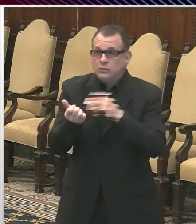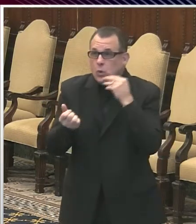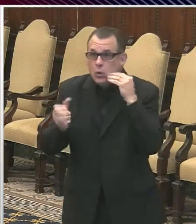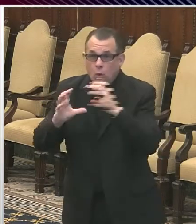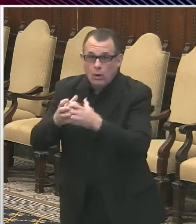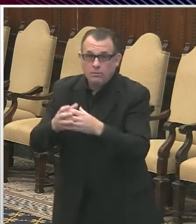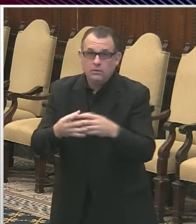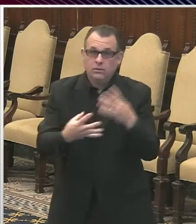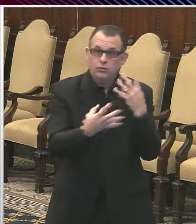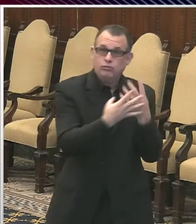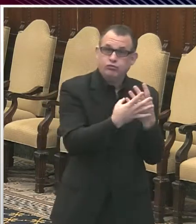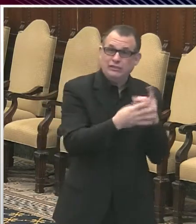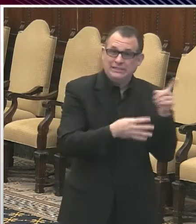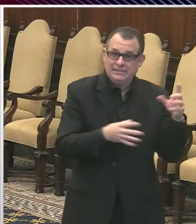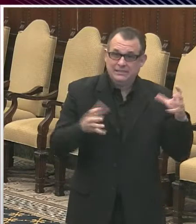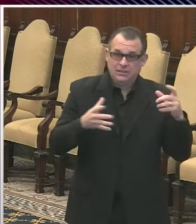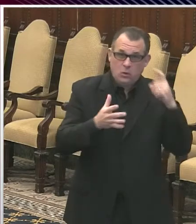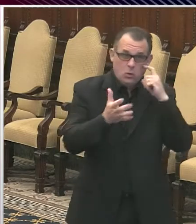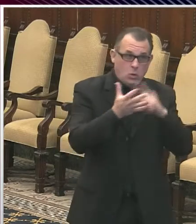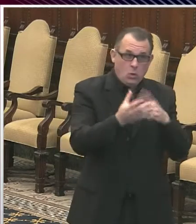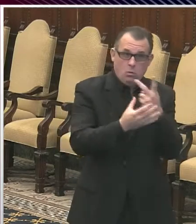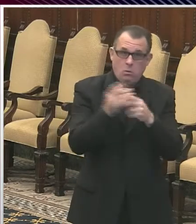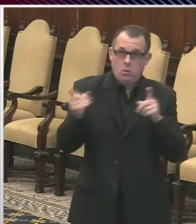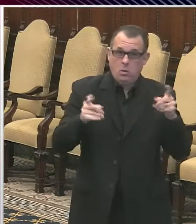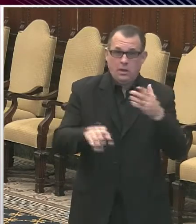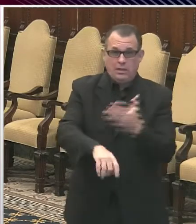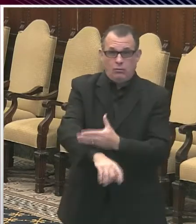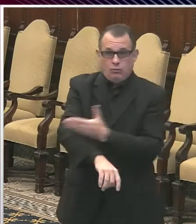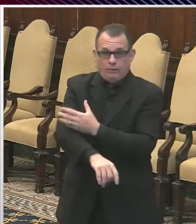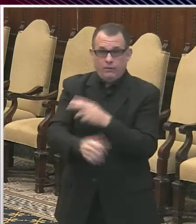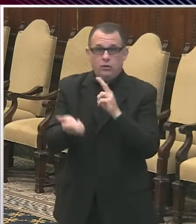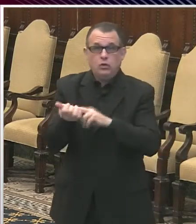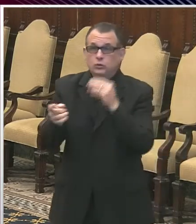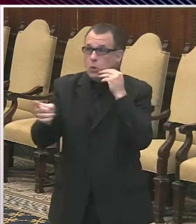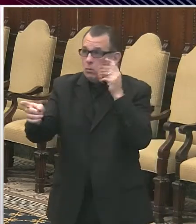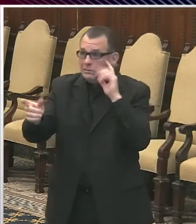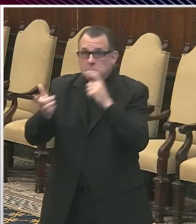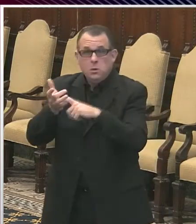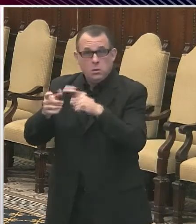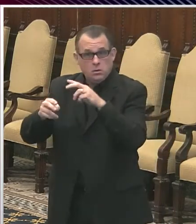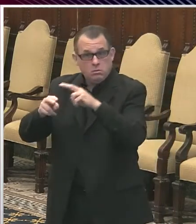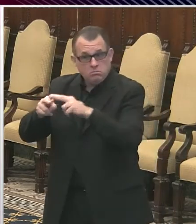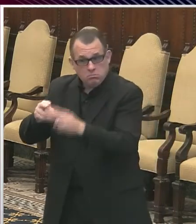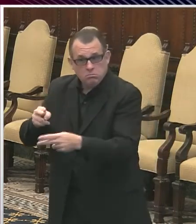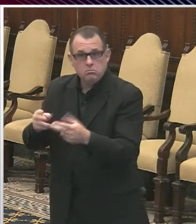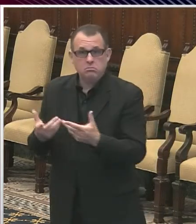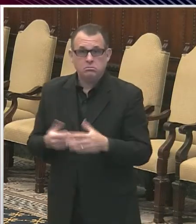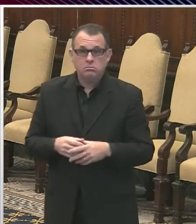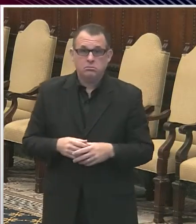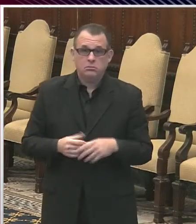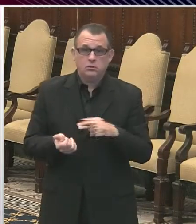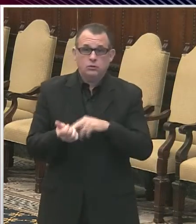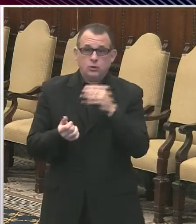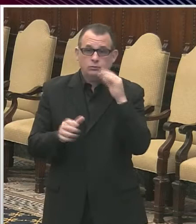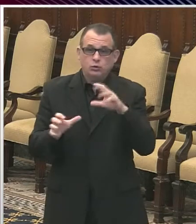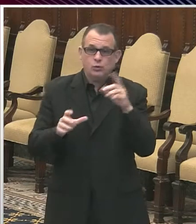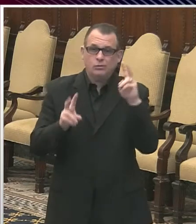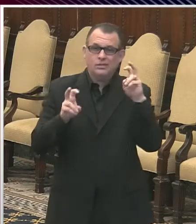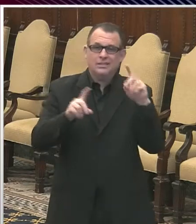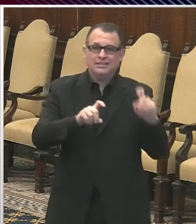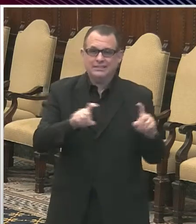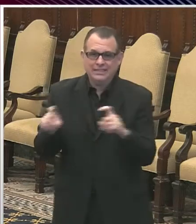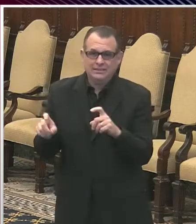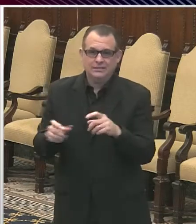homes on the website, you can see that decline in cases. I will point out, though, that the nursing homes are starting to do screening of asymptomatic